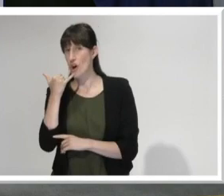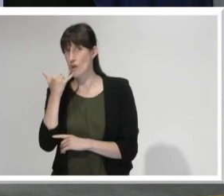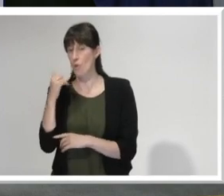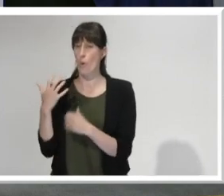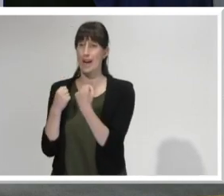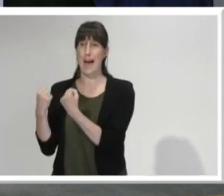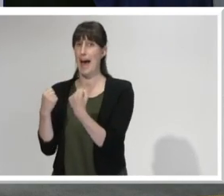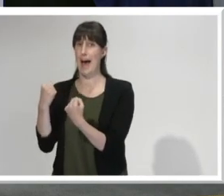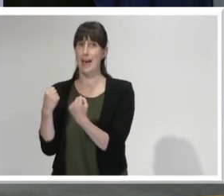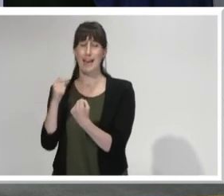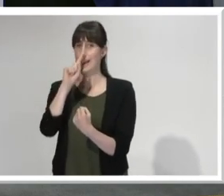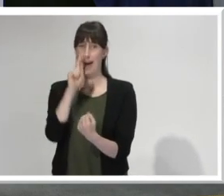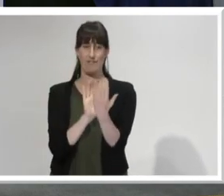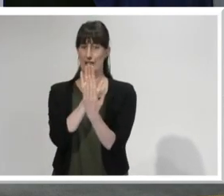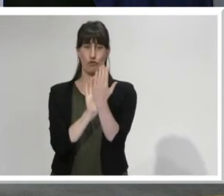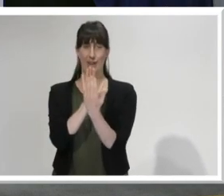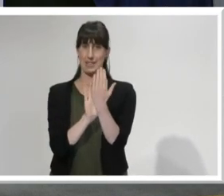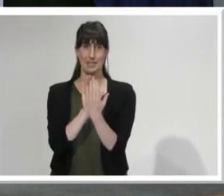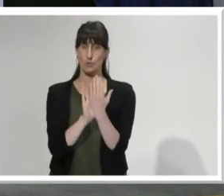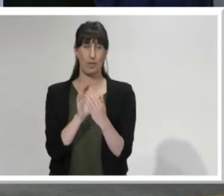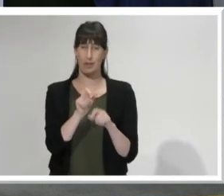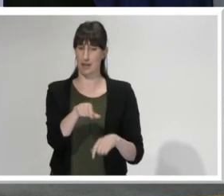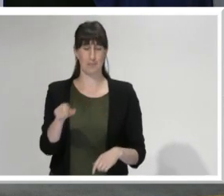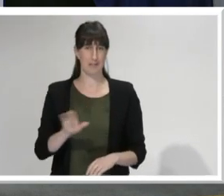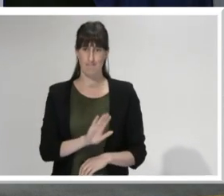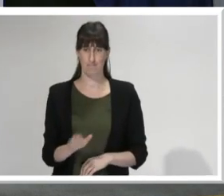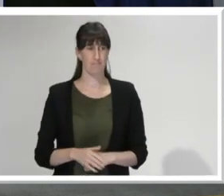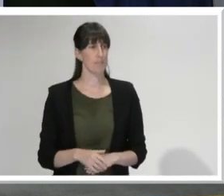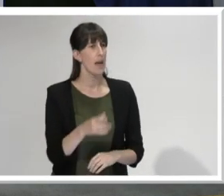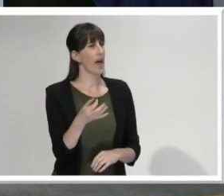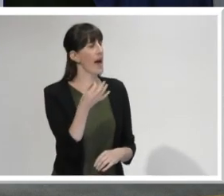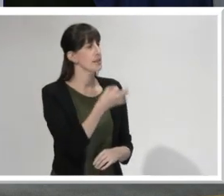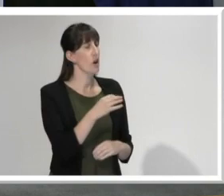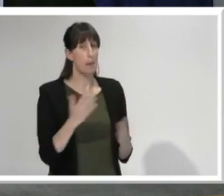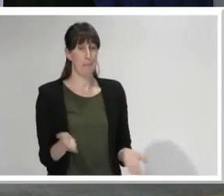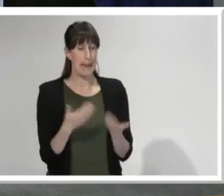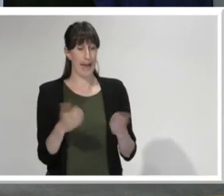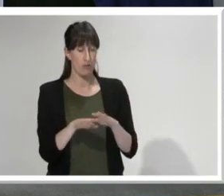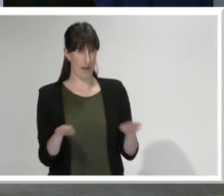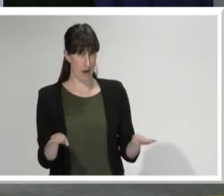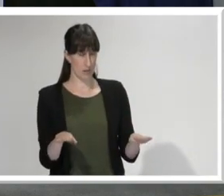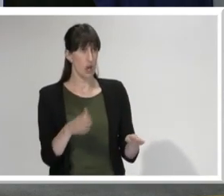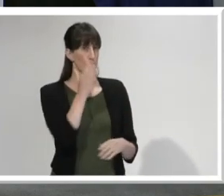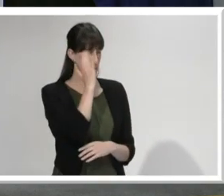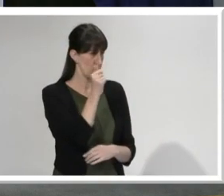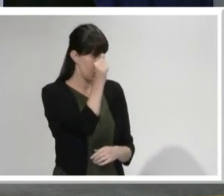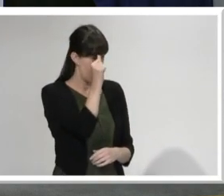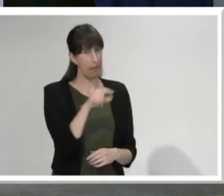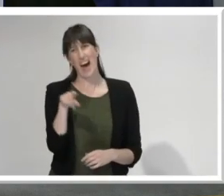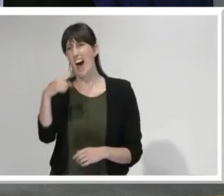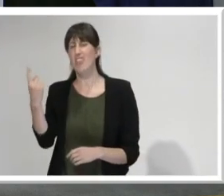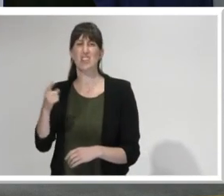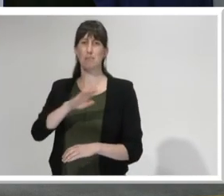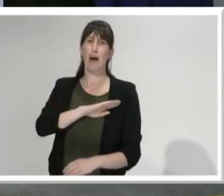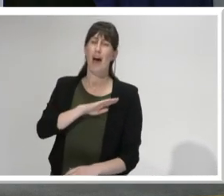cannot be face-to-face. Clarification on the playground, so that's within the schools. What about playgrounds that are in parks? Yeah. We need to keep that closed